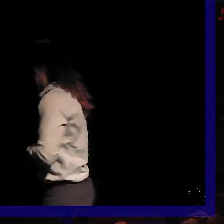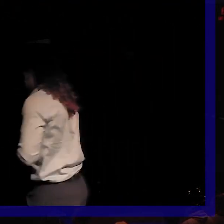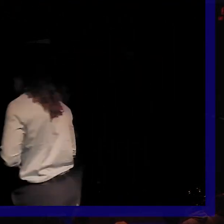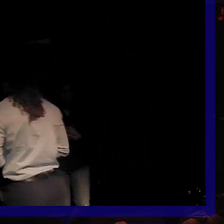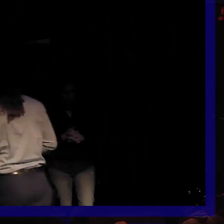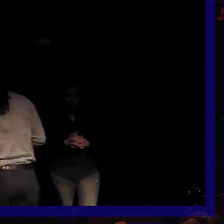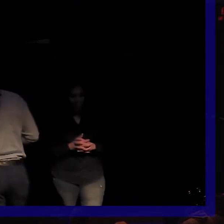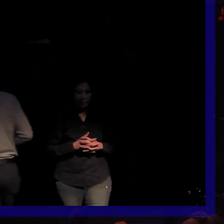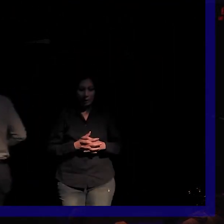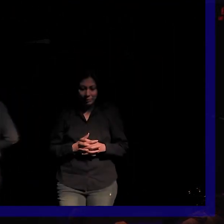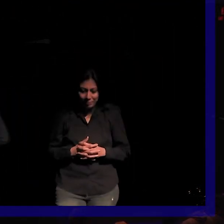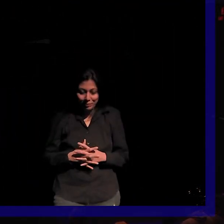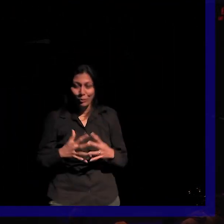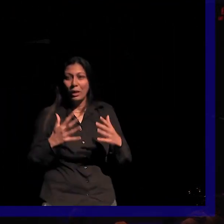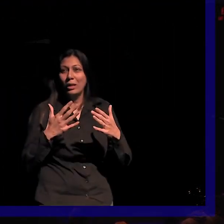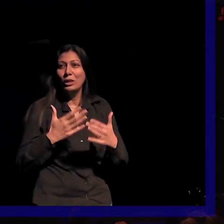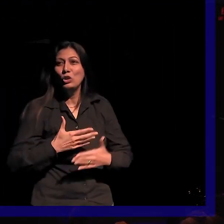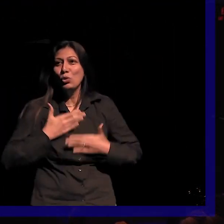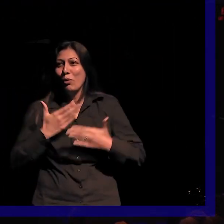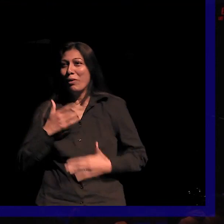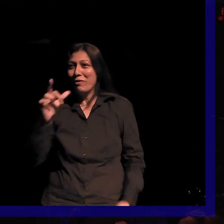The joy of the Lord is our strength.